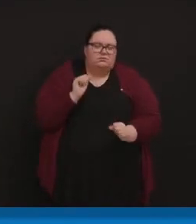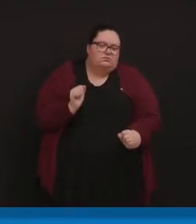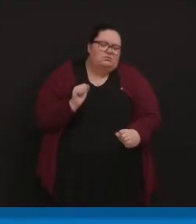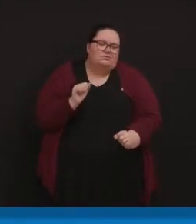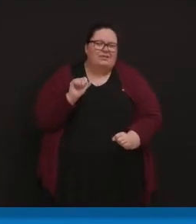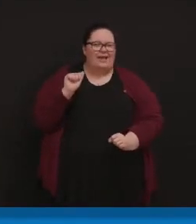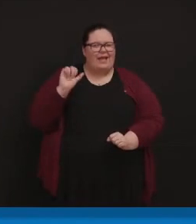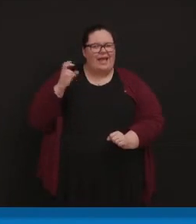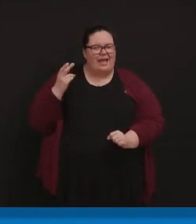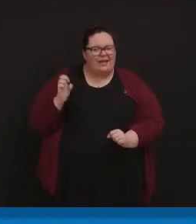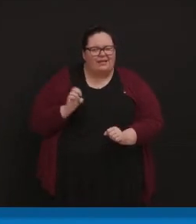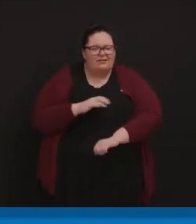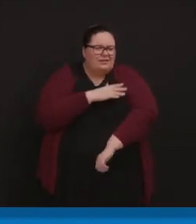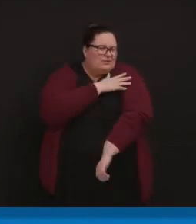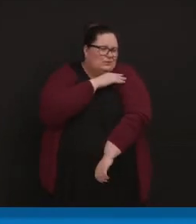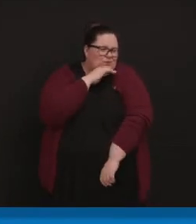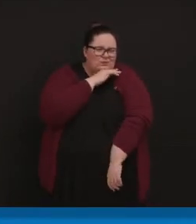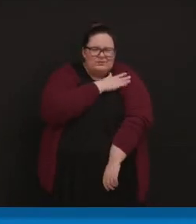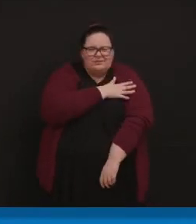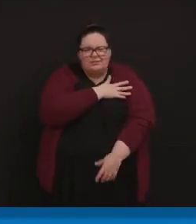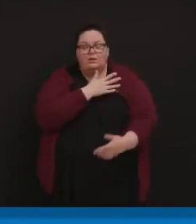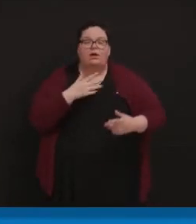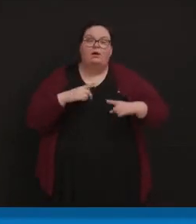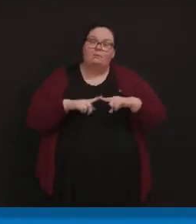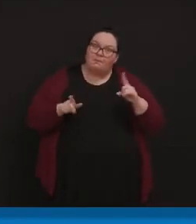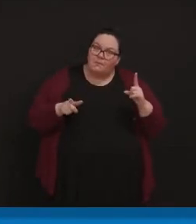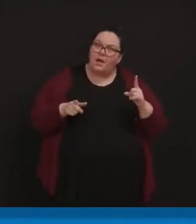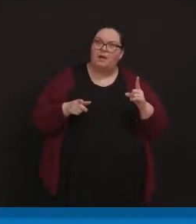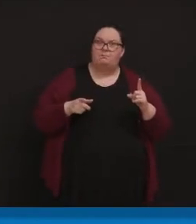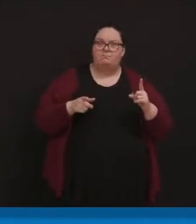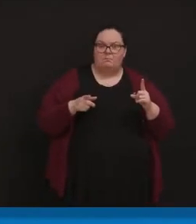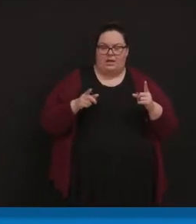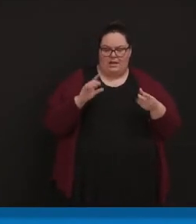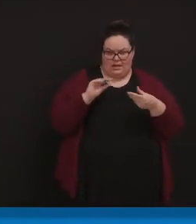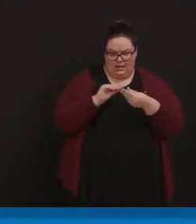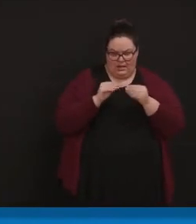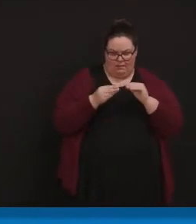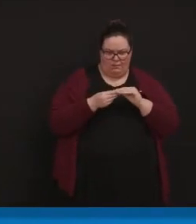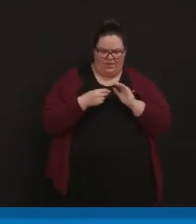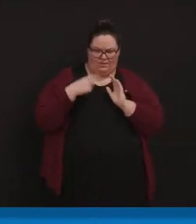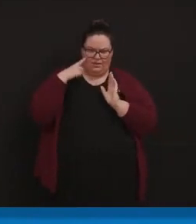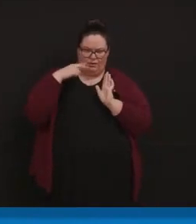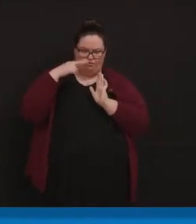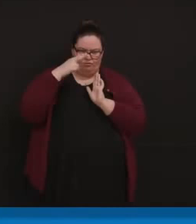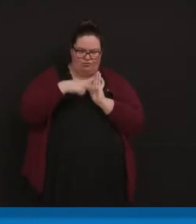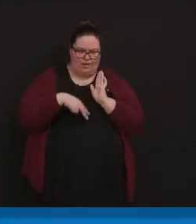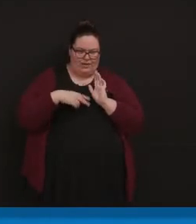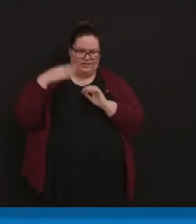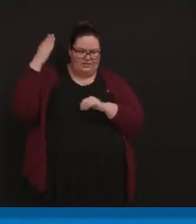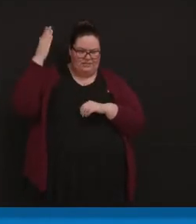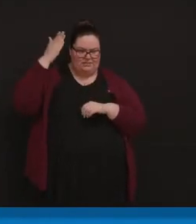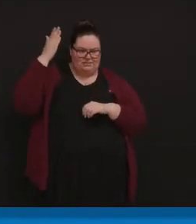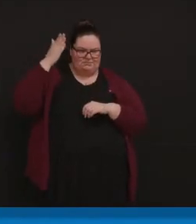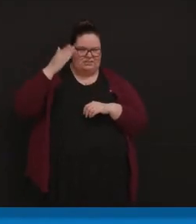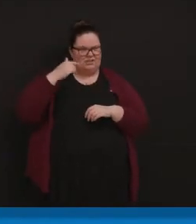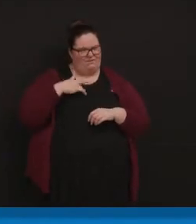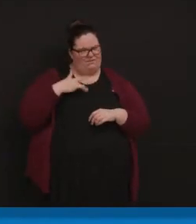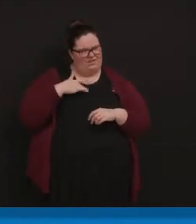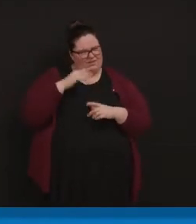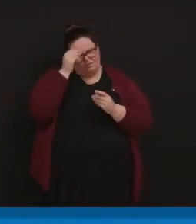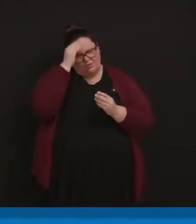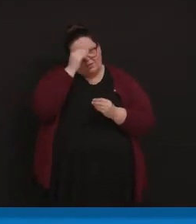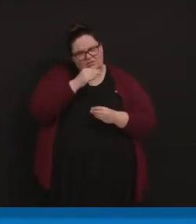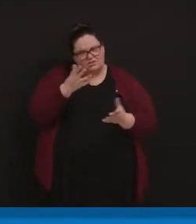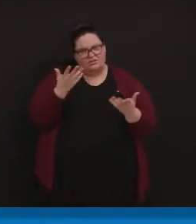stuff like that. But in terms of the numbers, I think I read it in my speech. I feel like I had